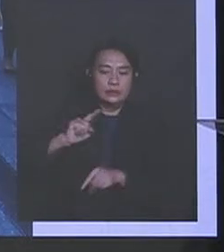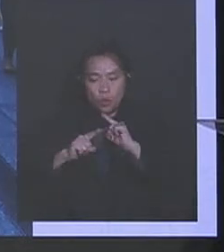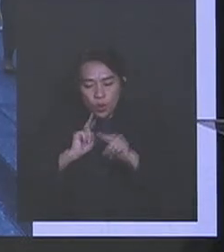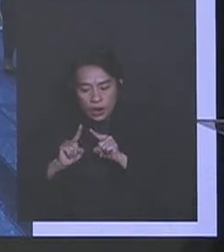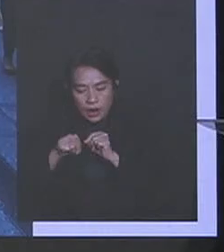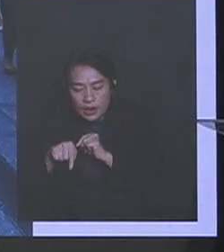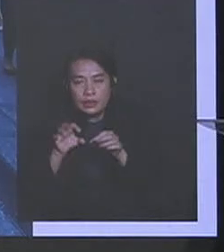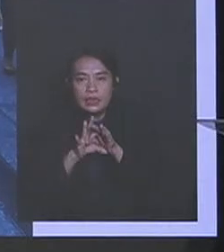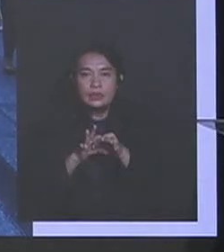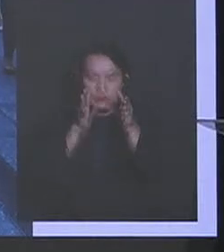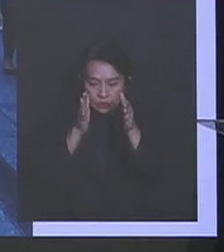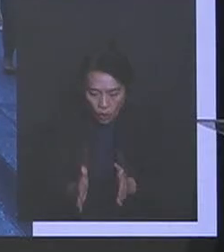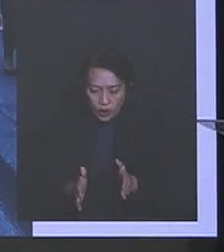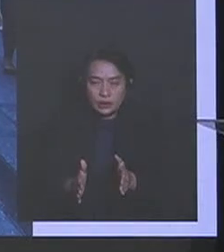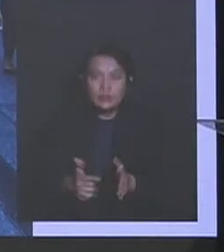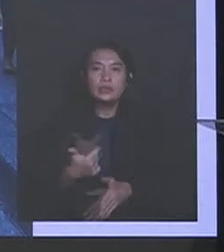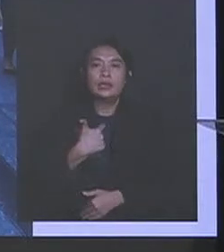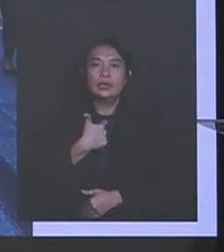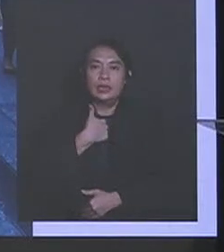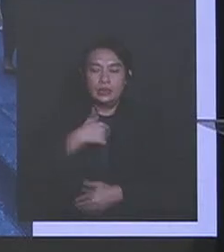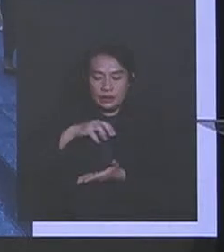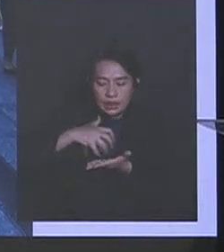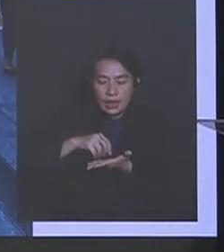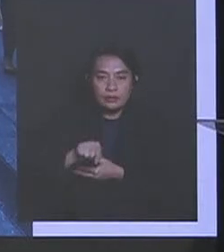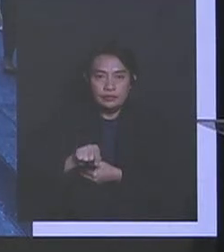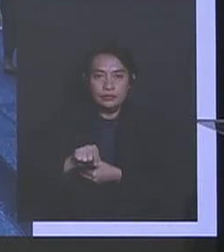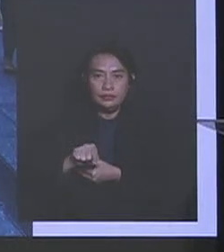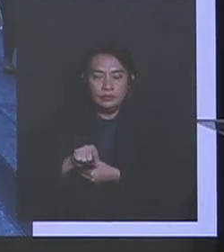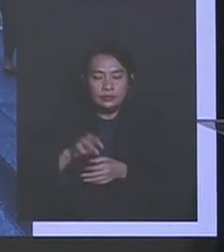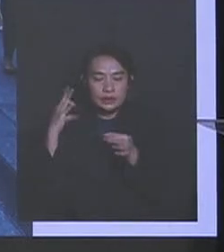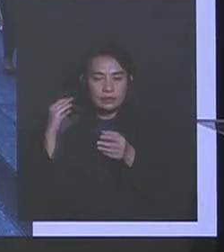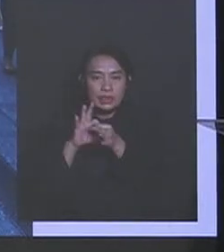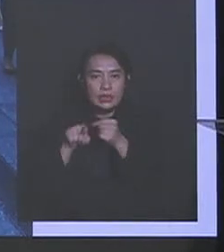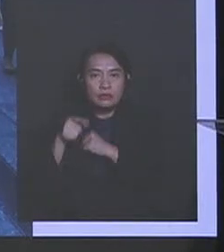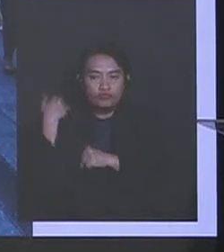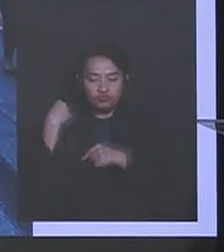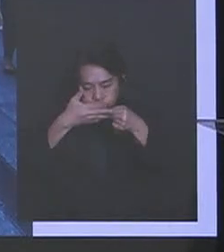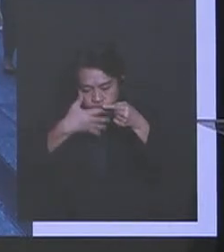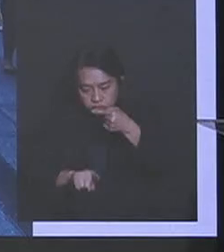lot of work that we did in Times Square to really transform that space to be more